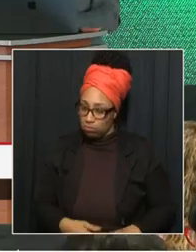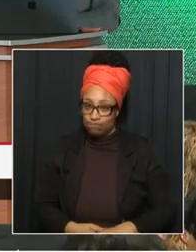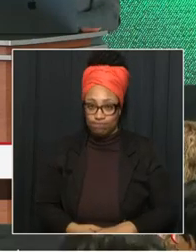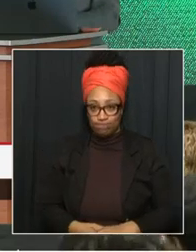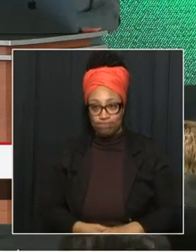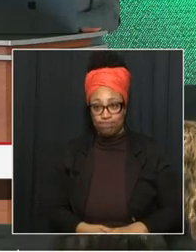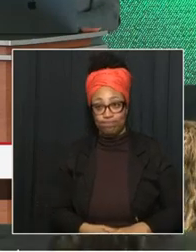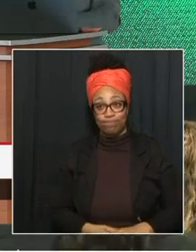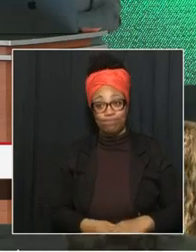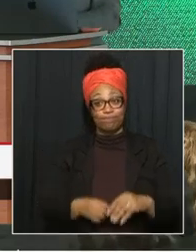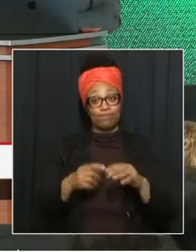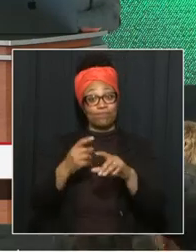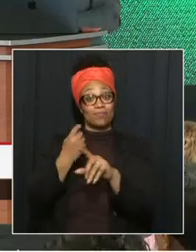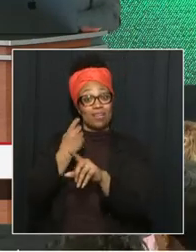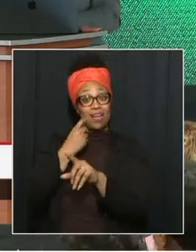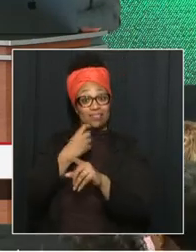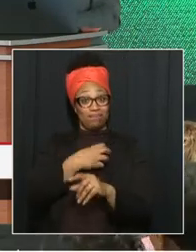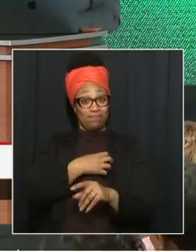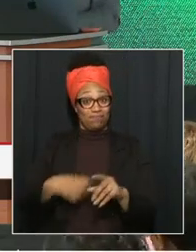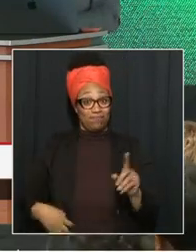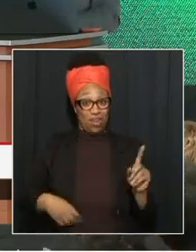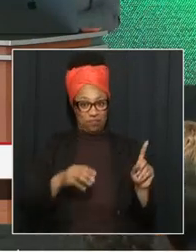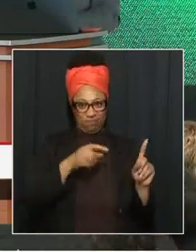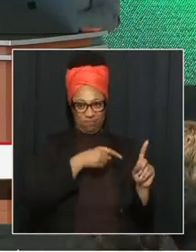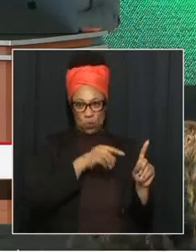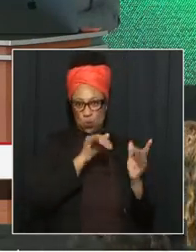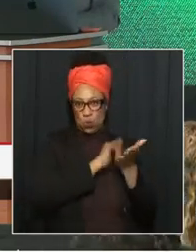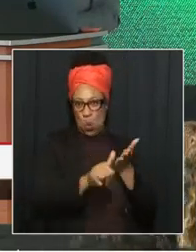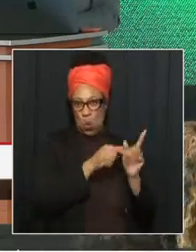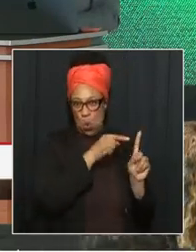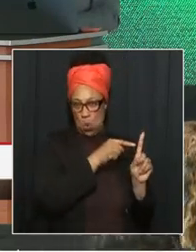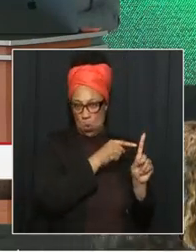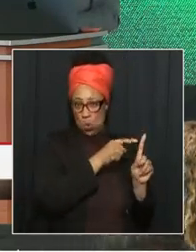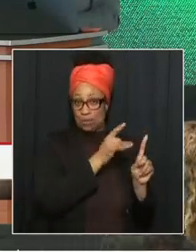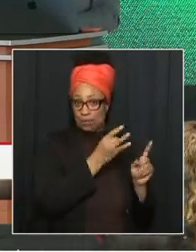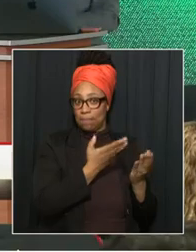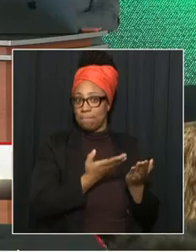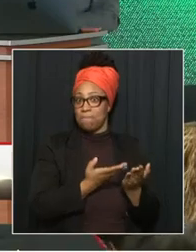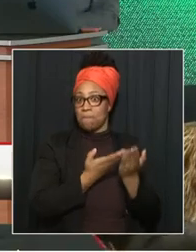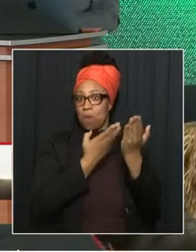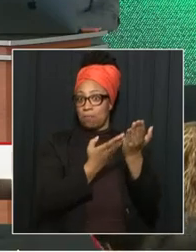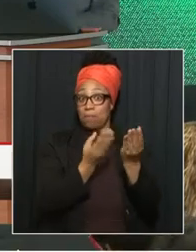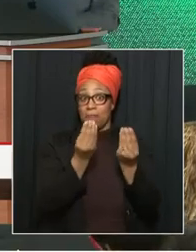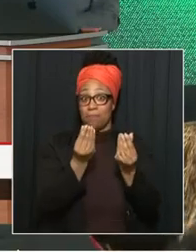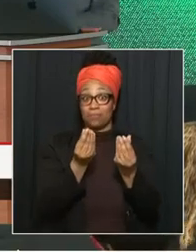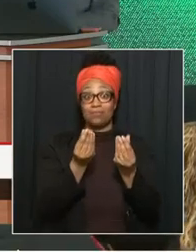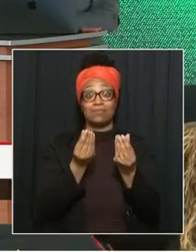City propose raising property taxes on everybody in New York City.